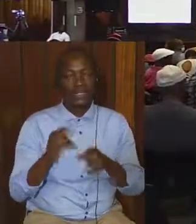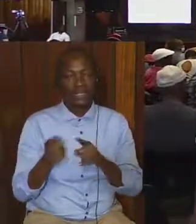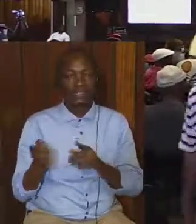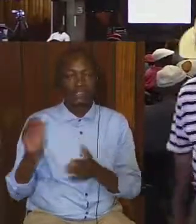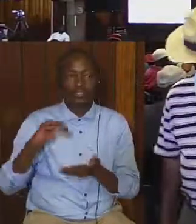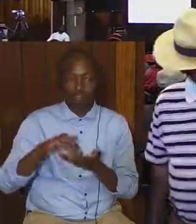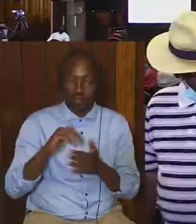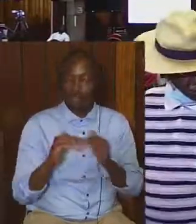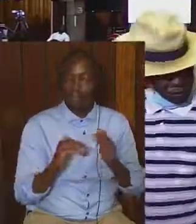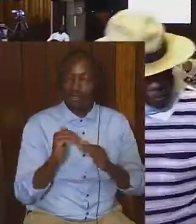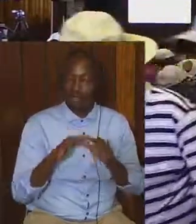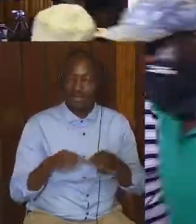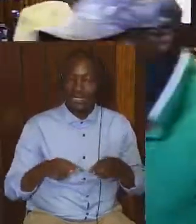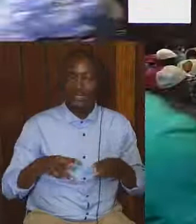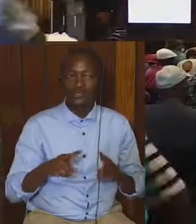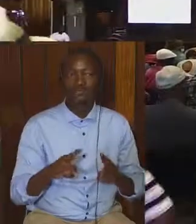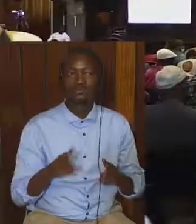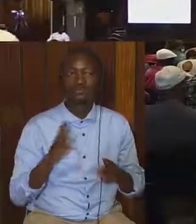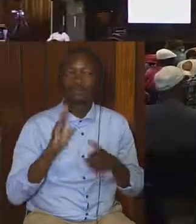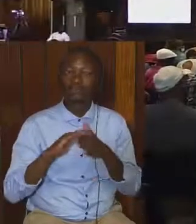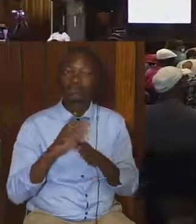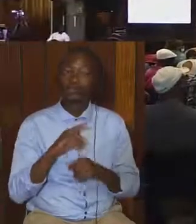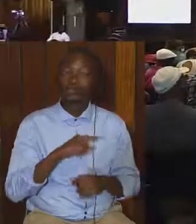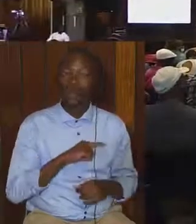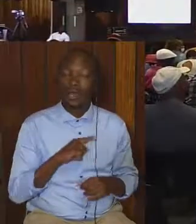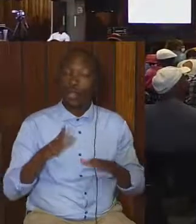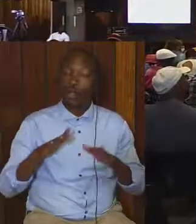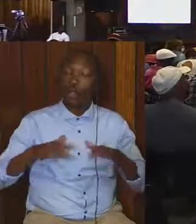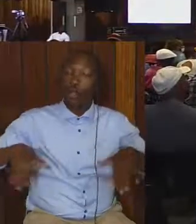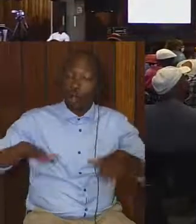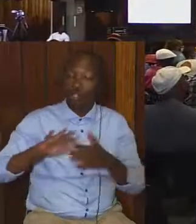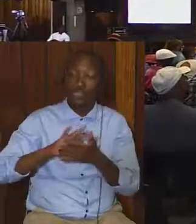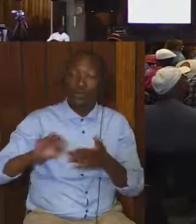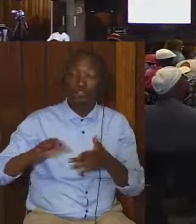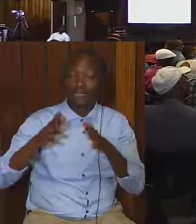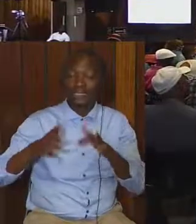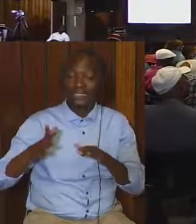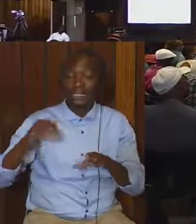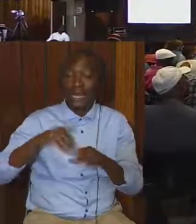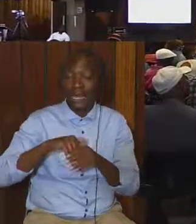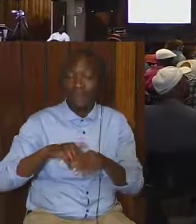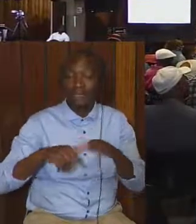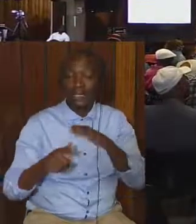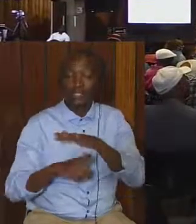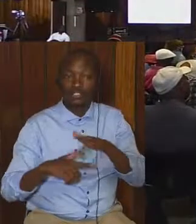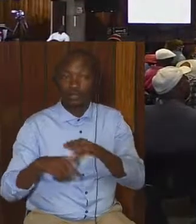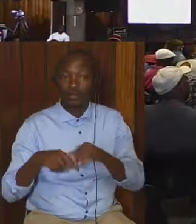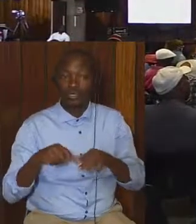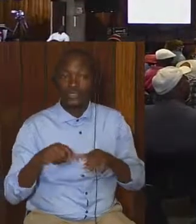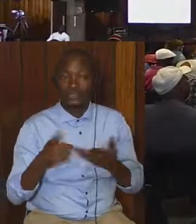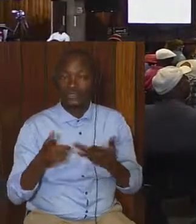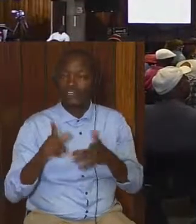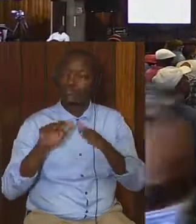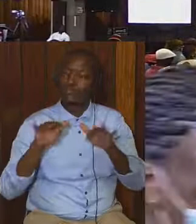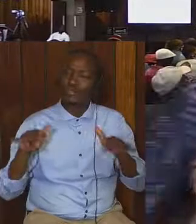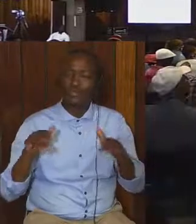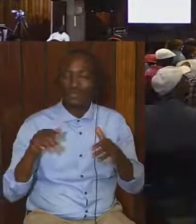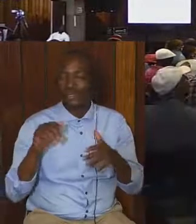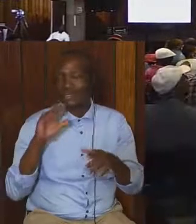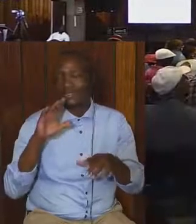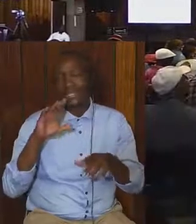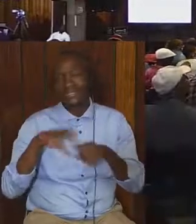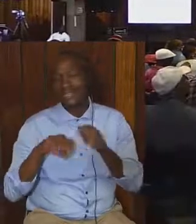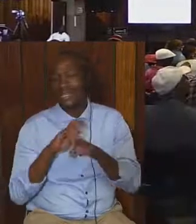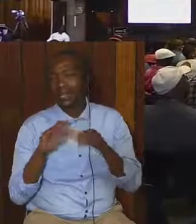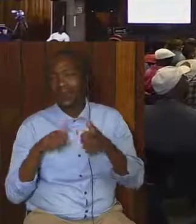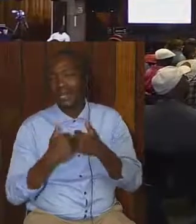and construct roads in the area? Because all the contractors that are coming into the location, especially Lukshin, those people actually take